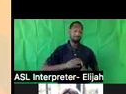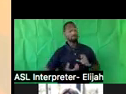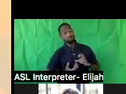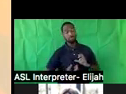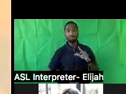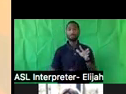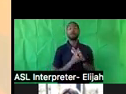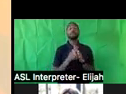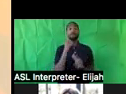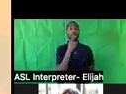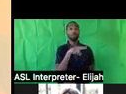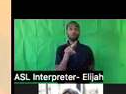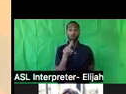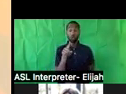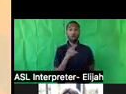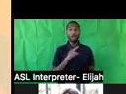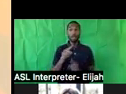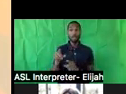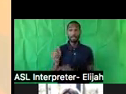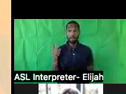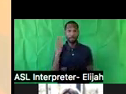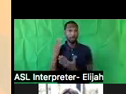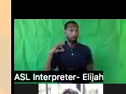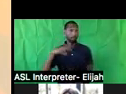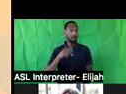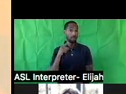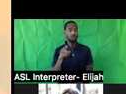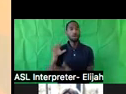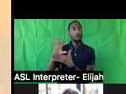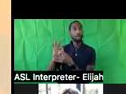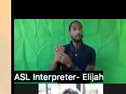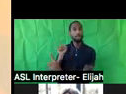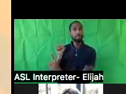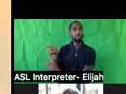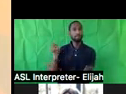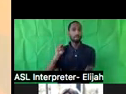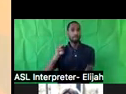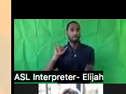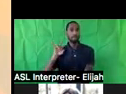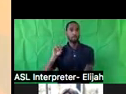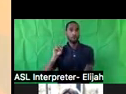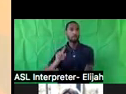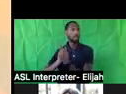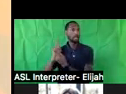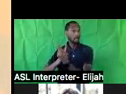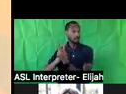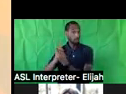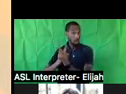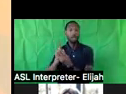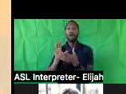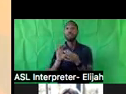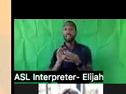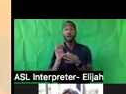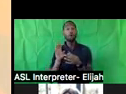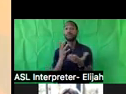gathering and that kind of space might feel helpful, you can message Miro to connect one-on-one via the chat or via a separate